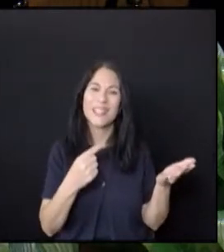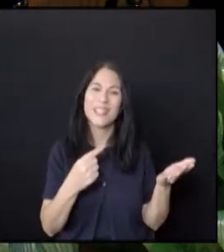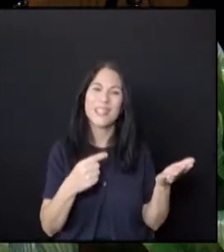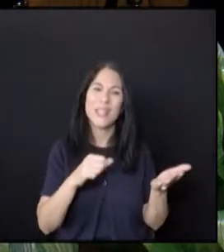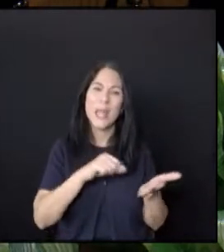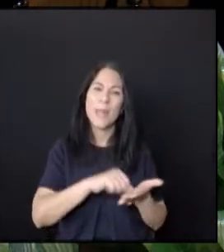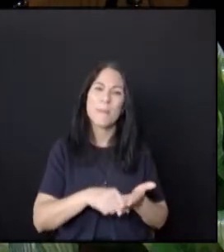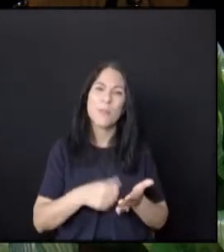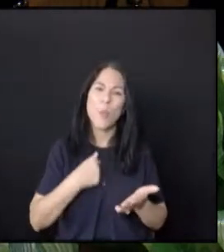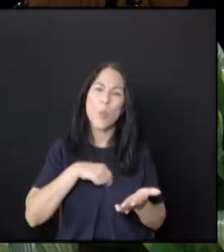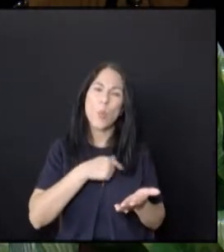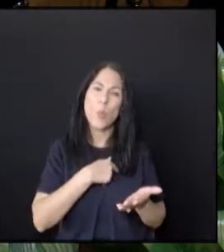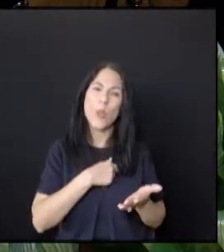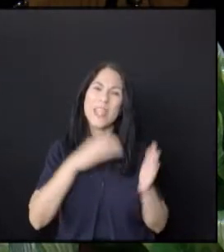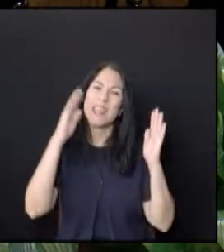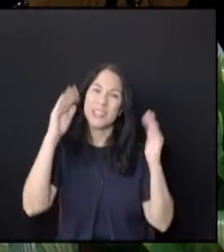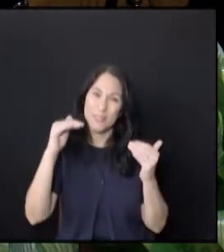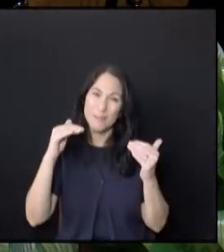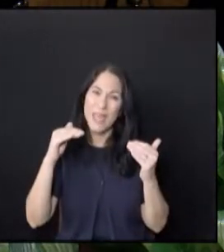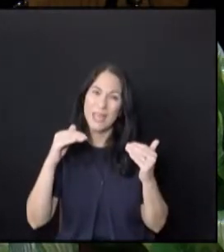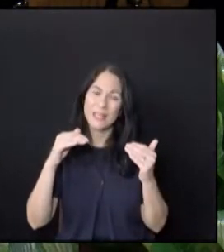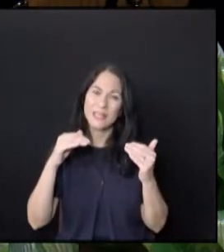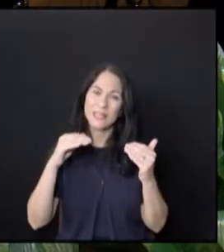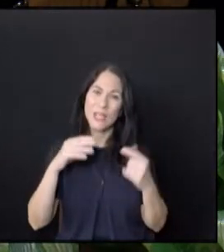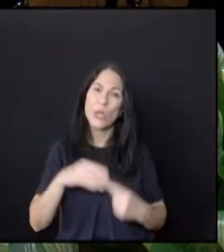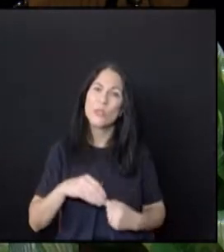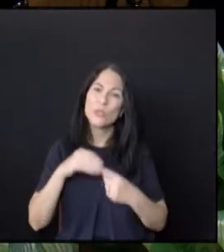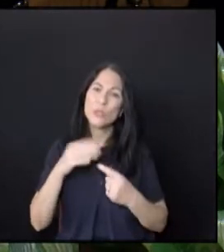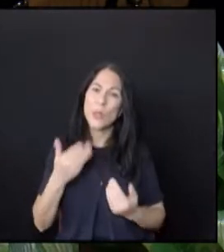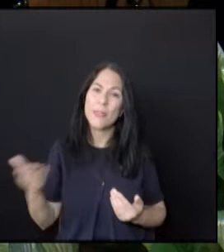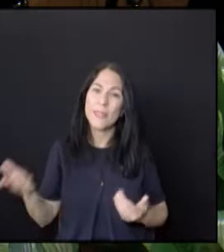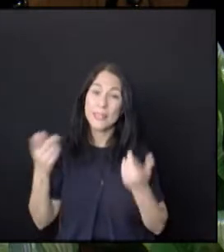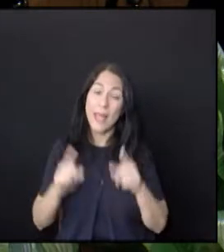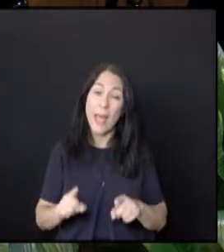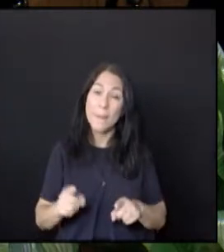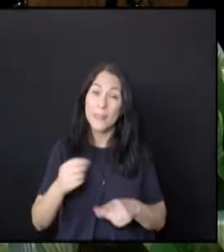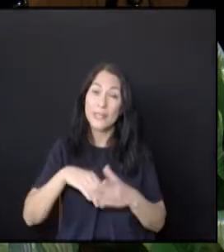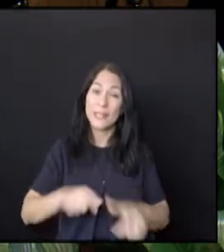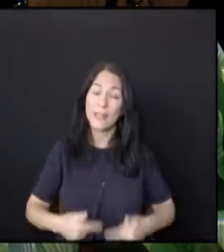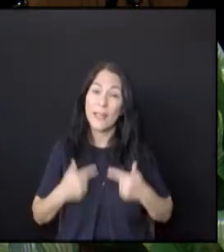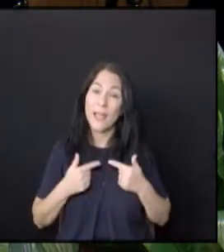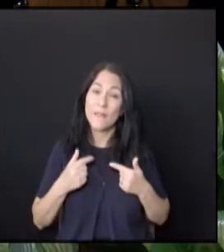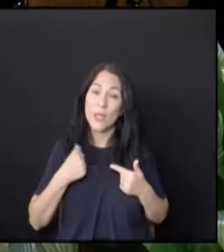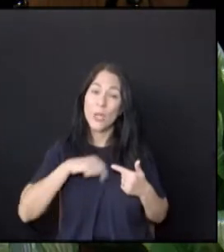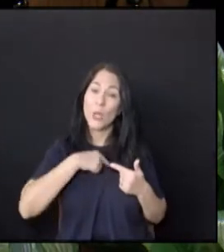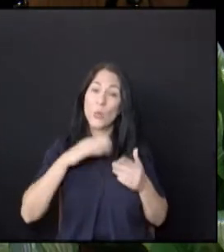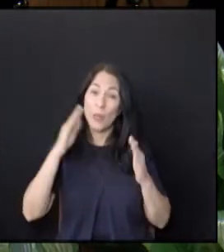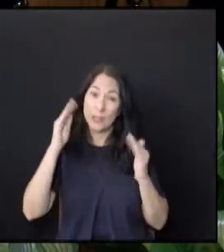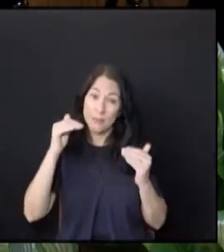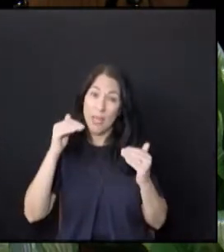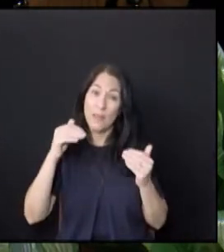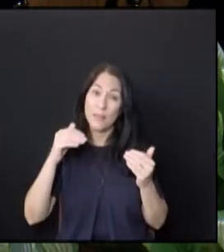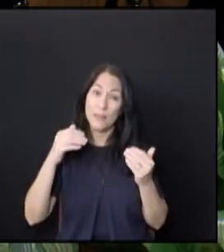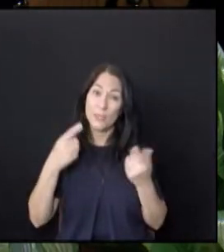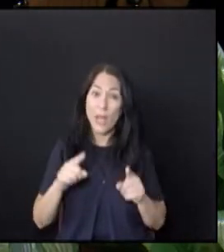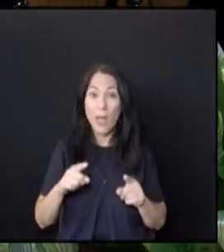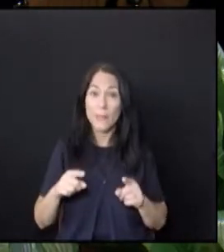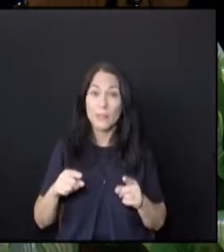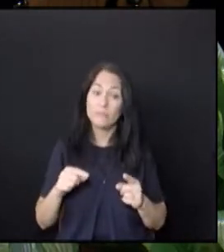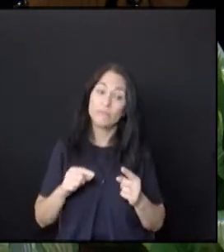we expect certain things to happen in life, and we expect these things to happen in certain